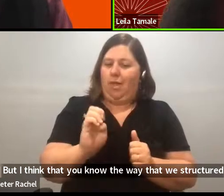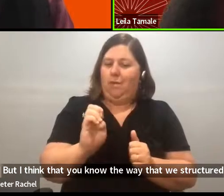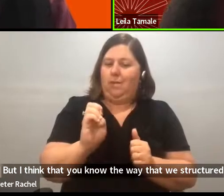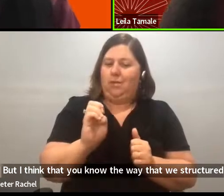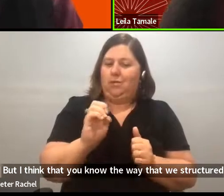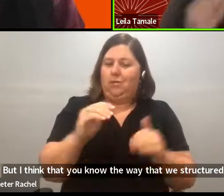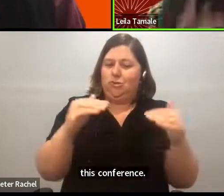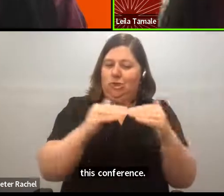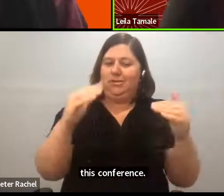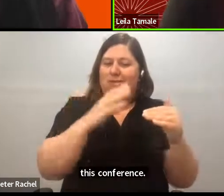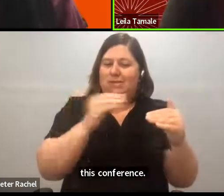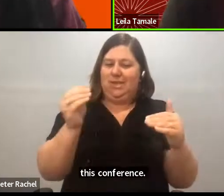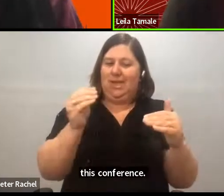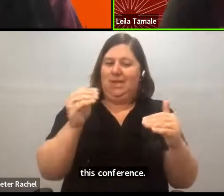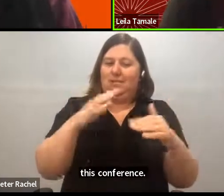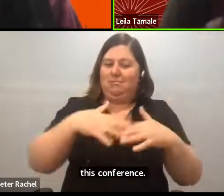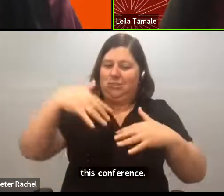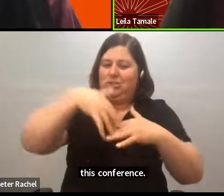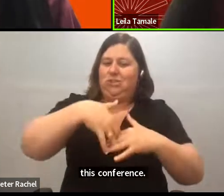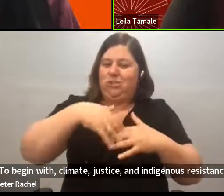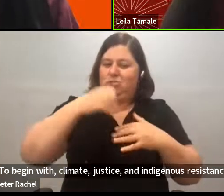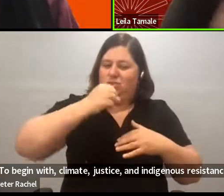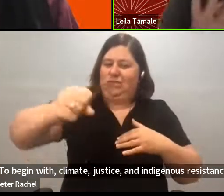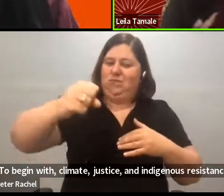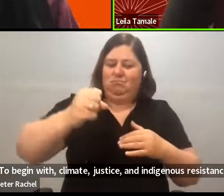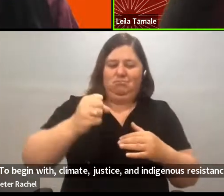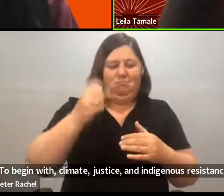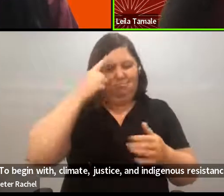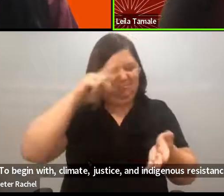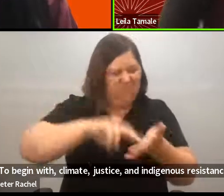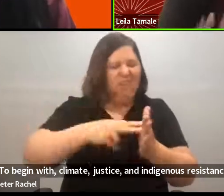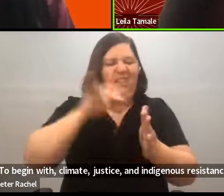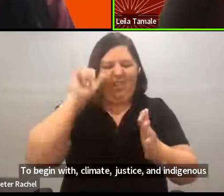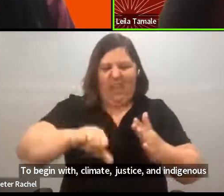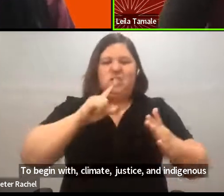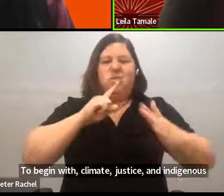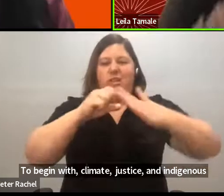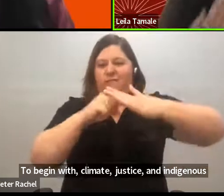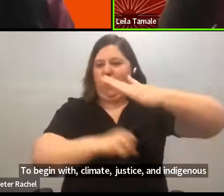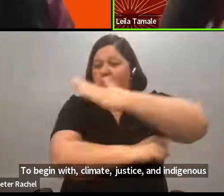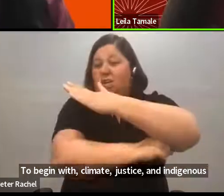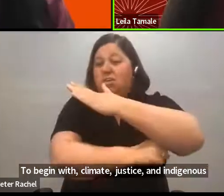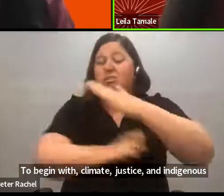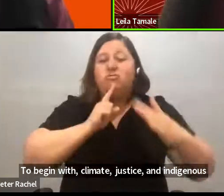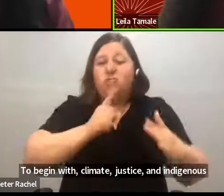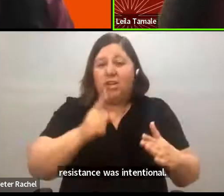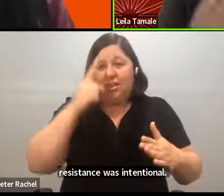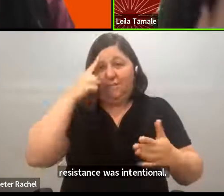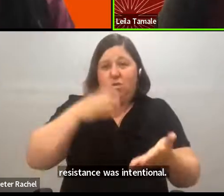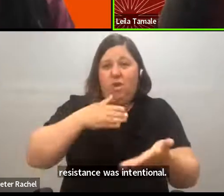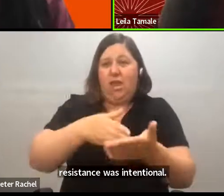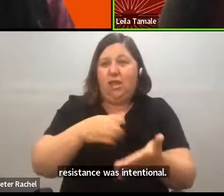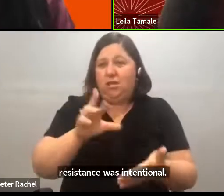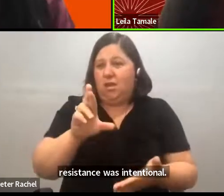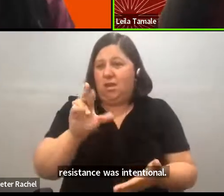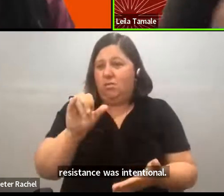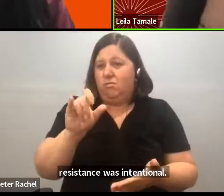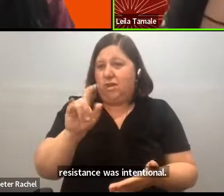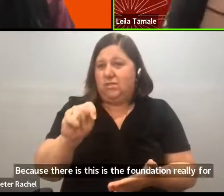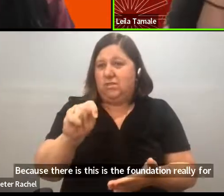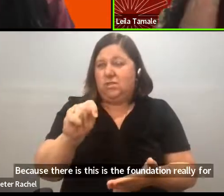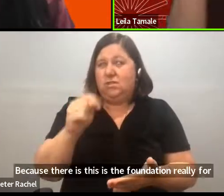resistance was intentional, because this is the foundation, really, for anti-racist, for liberation